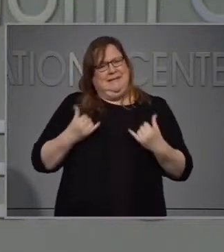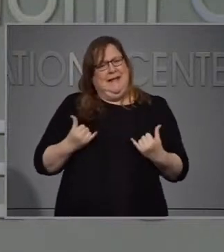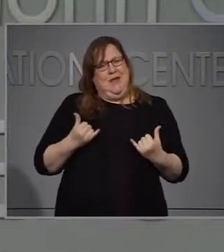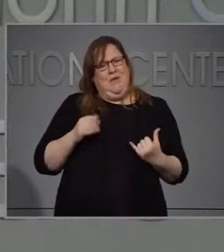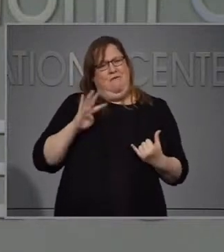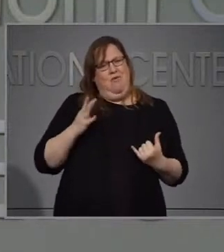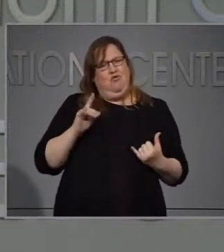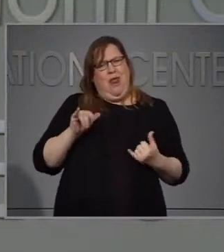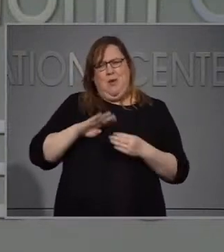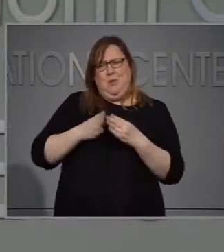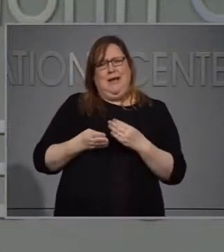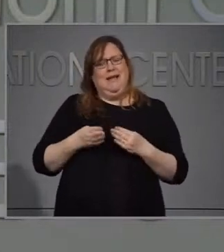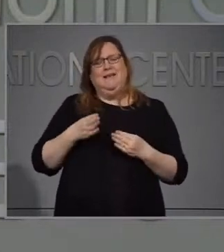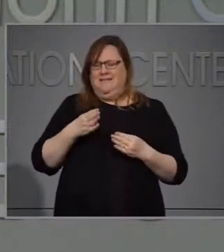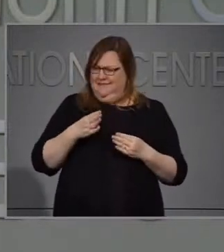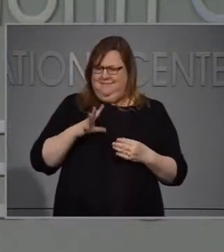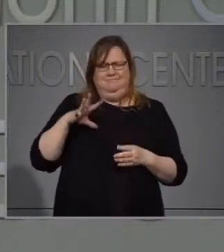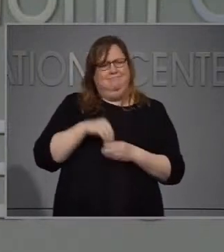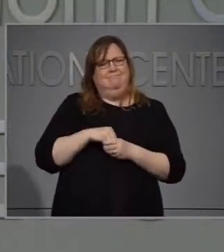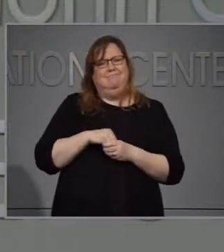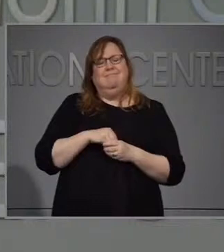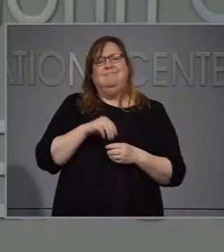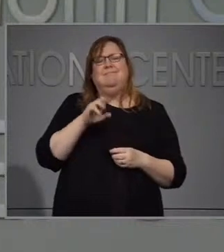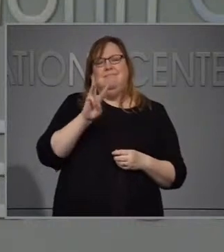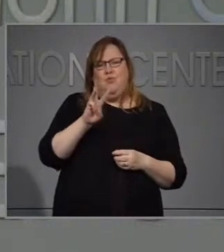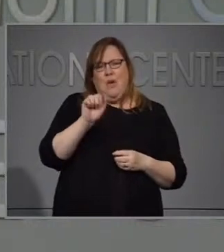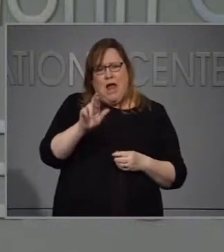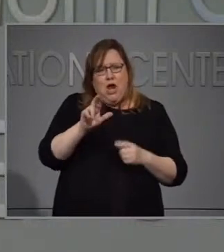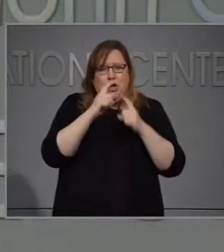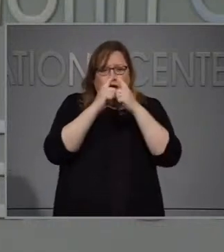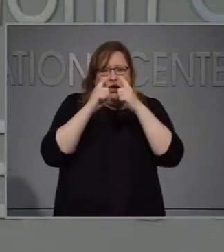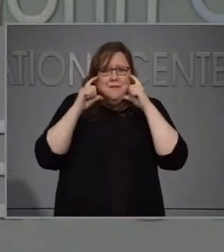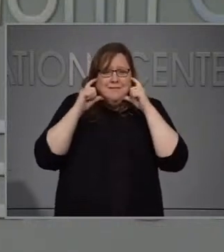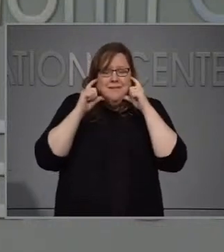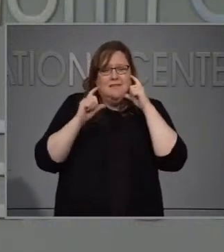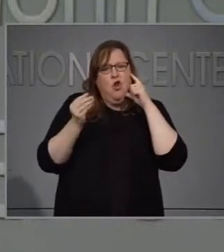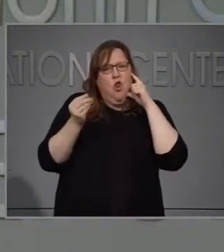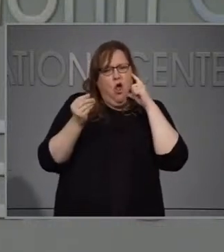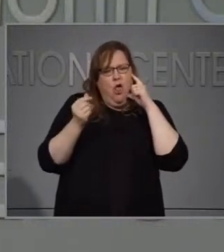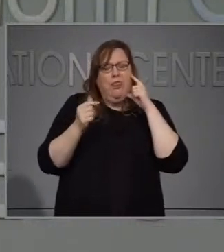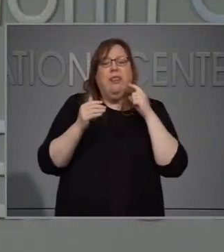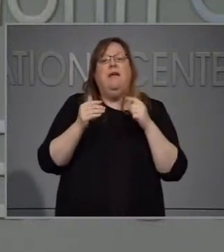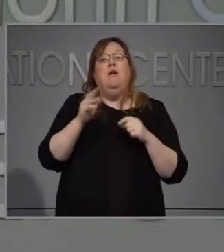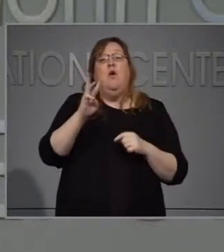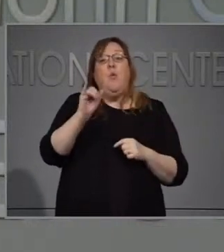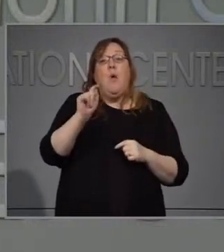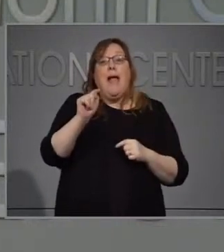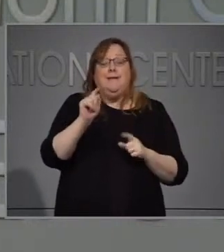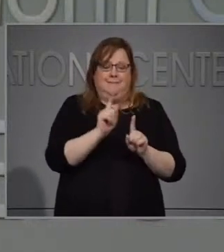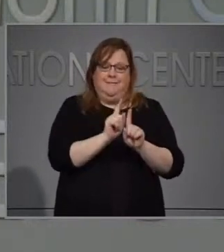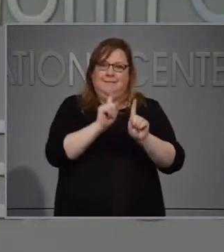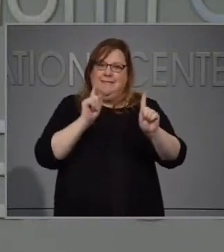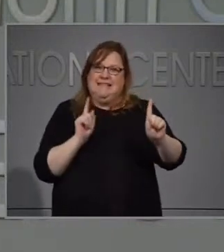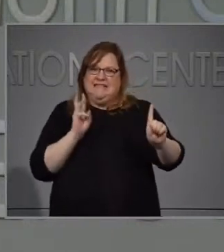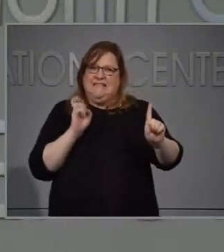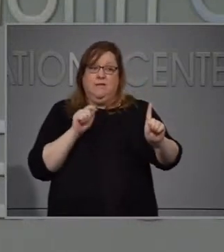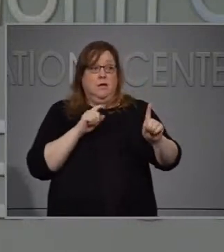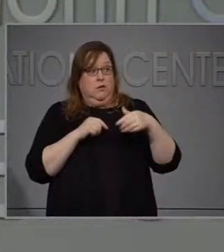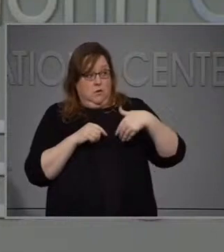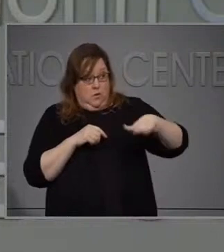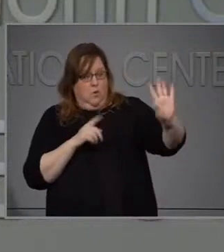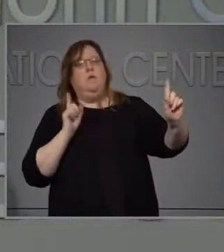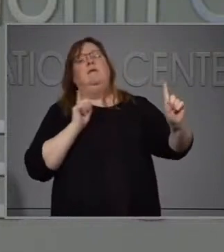Wear a cloth face covering, wait at least 6 feet apart, and wash your hands often. That's wear, wait, and